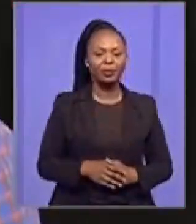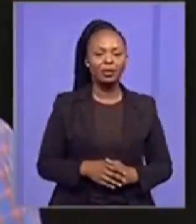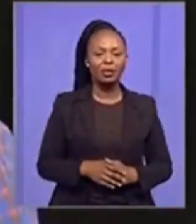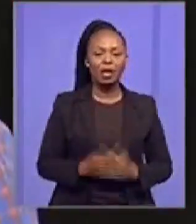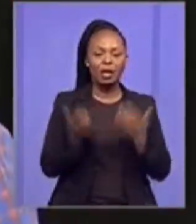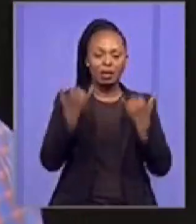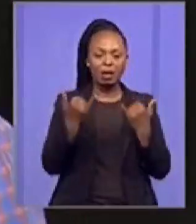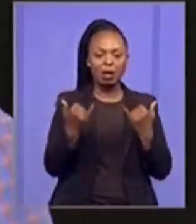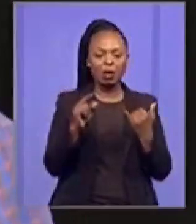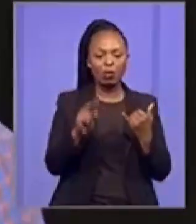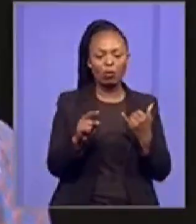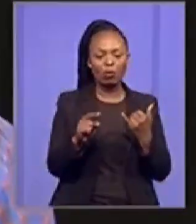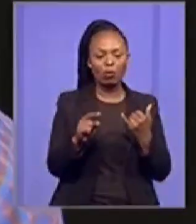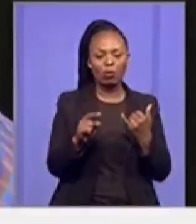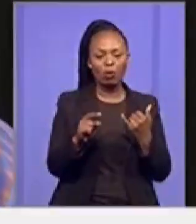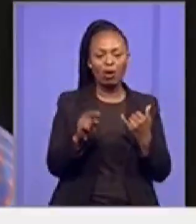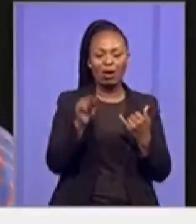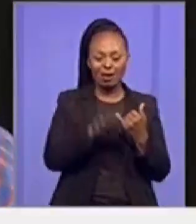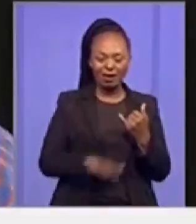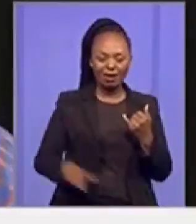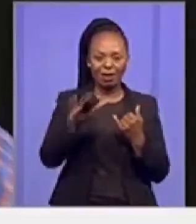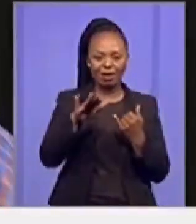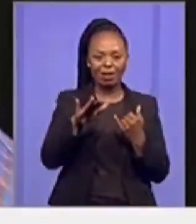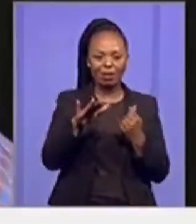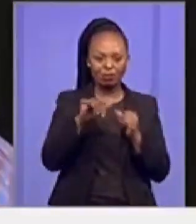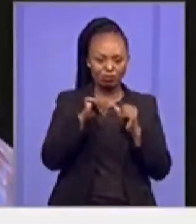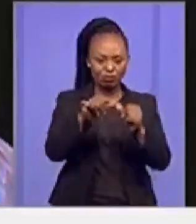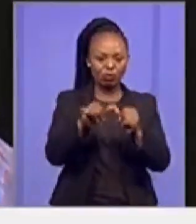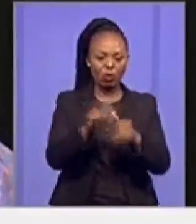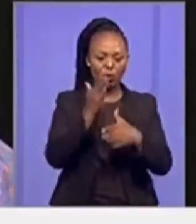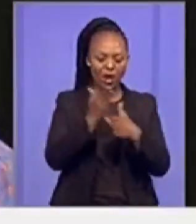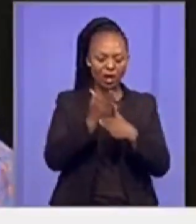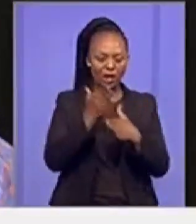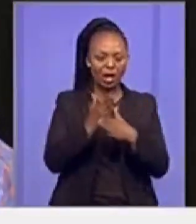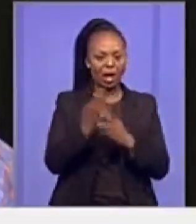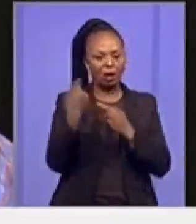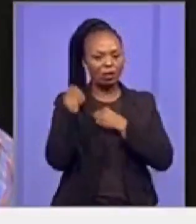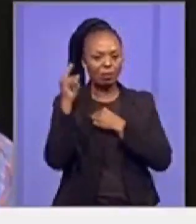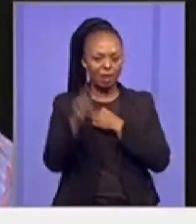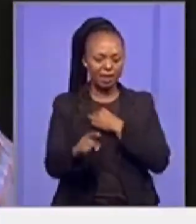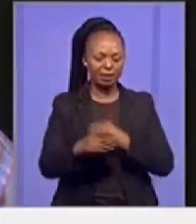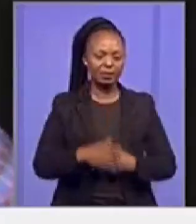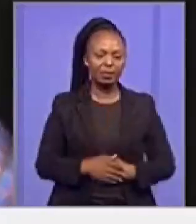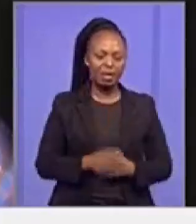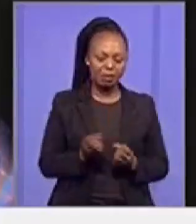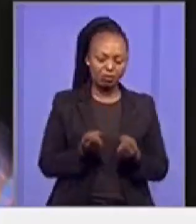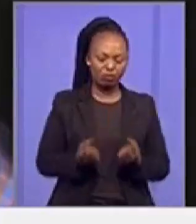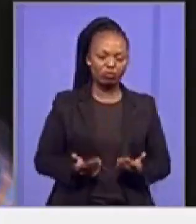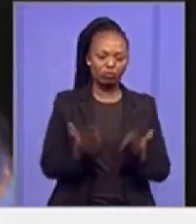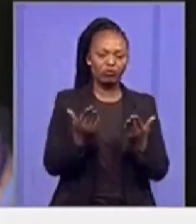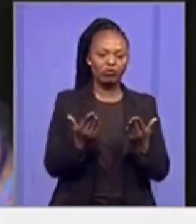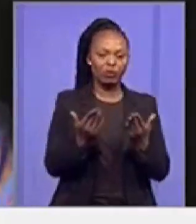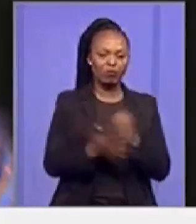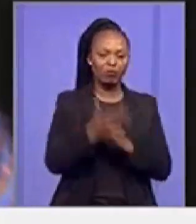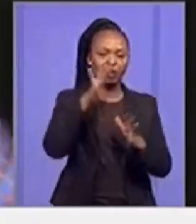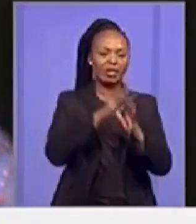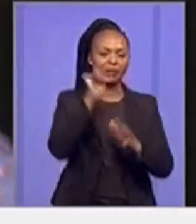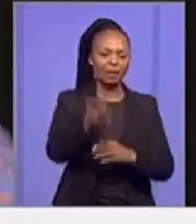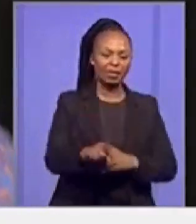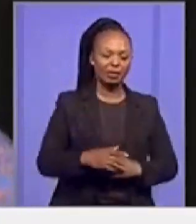to hold them accountable. They are also going to hold ourselves as workers accountable in terms of making sure that we deliver service, because there